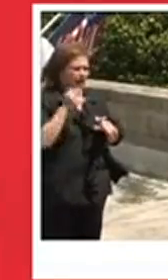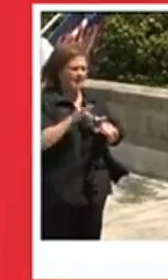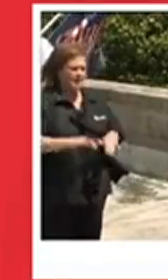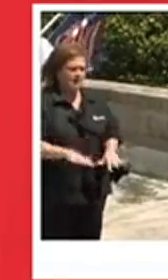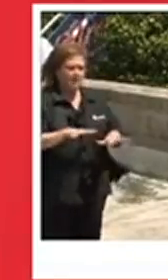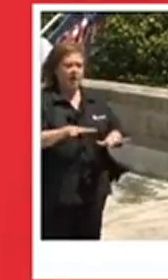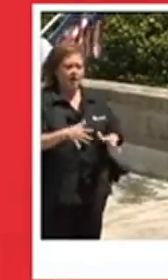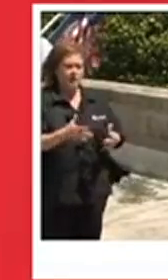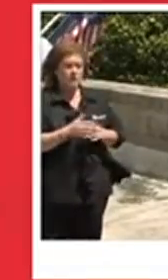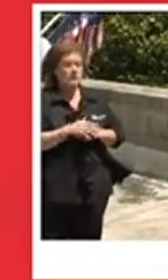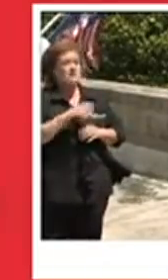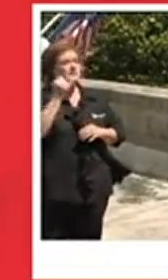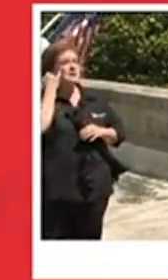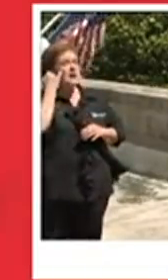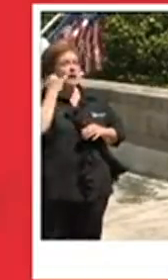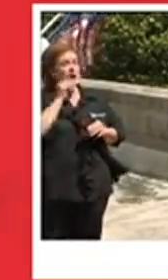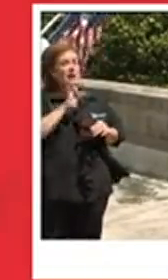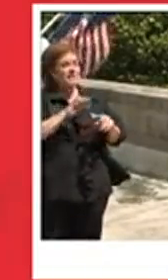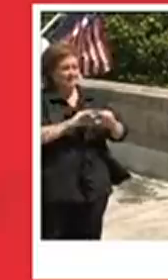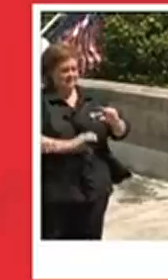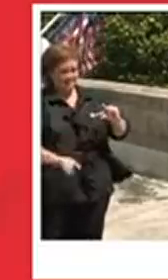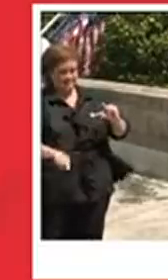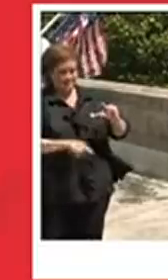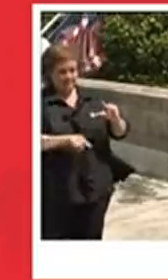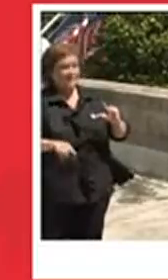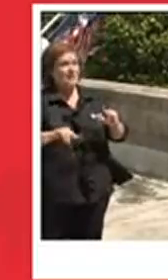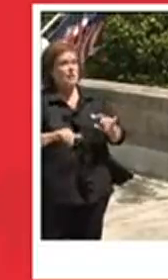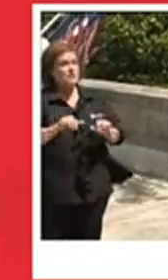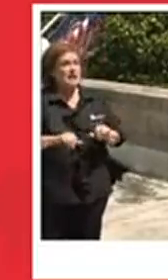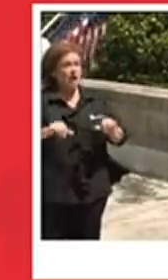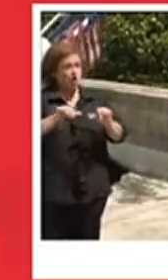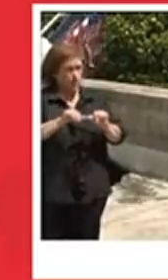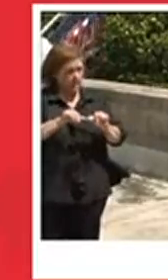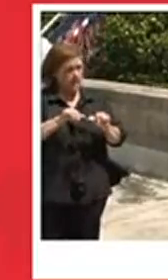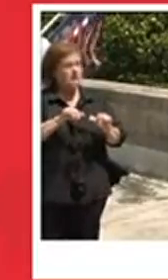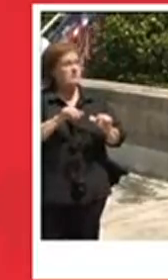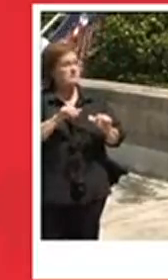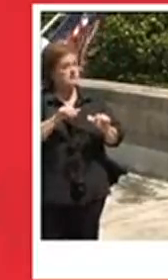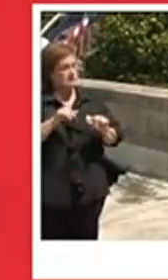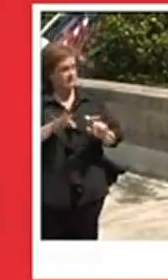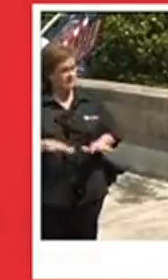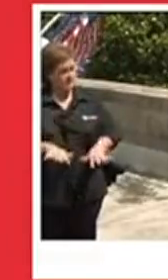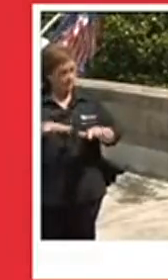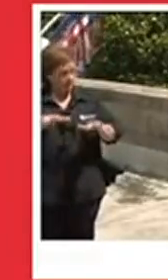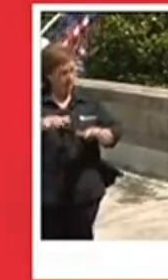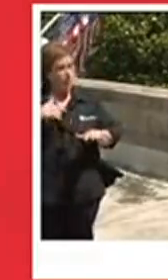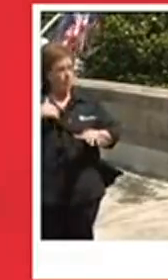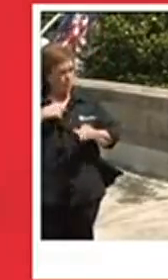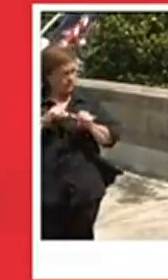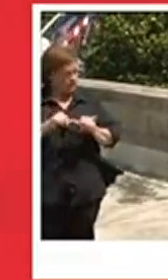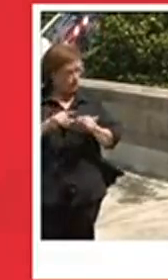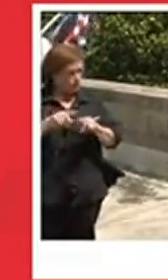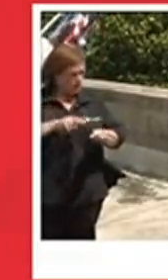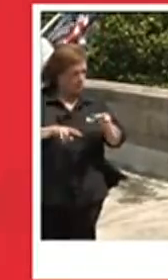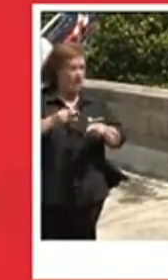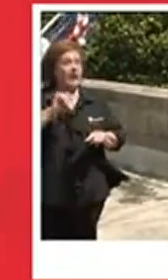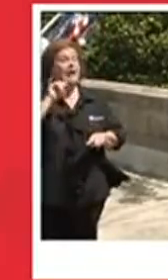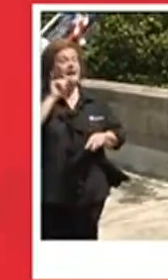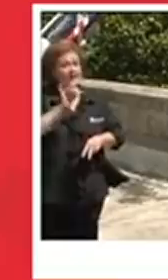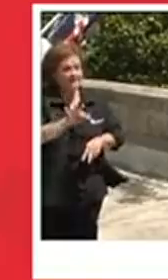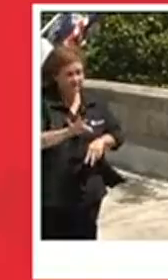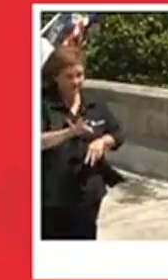in fact lower lying areas, we're continuing to monitor and watch. And of course, should there need to be a call